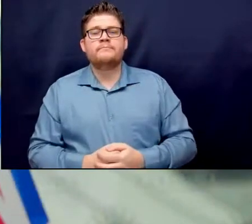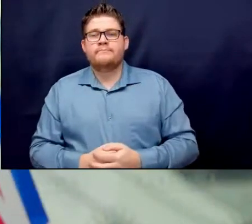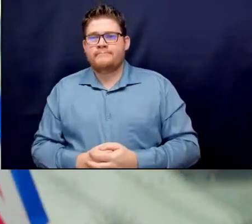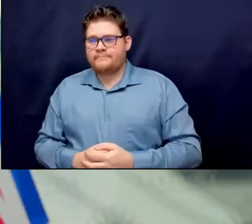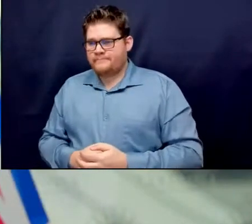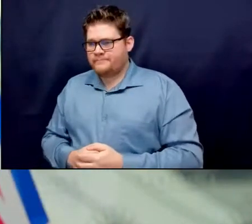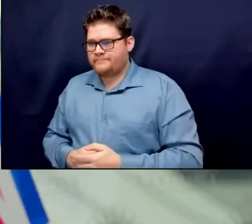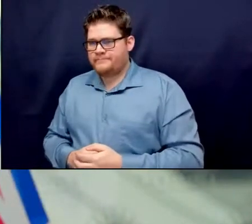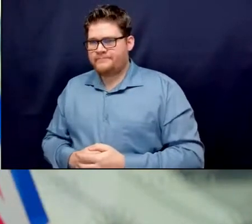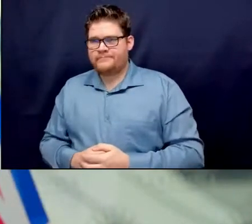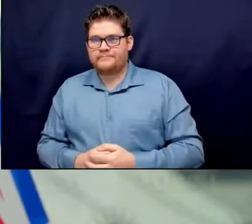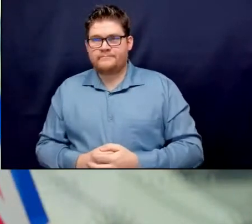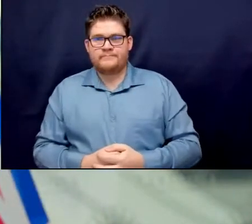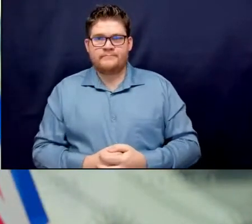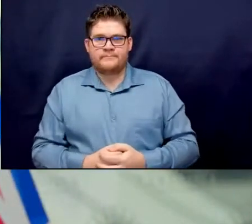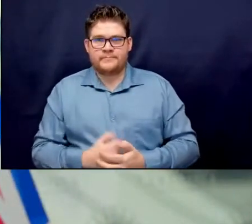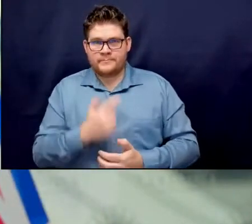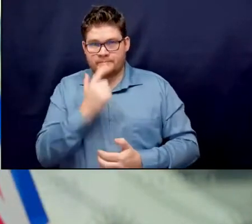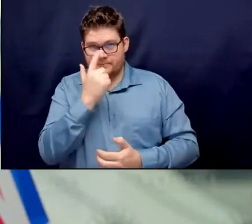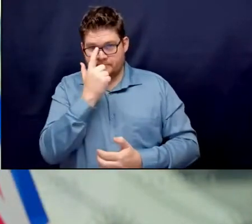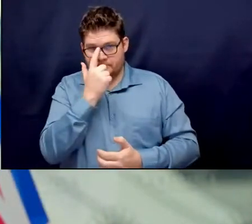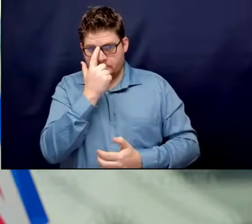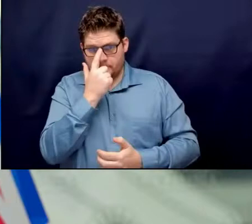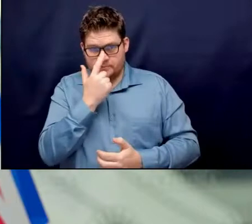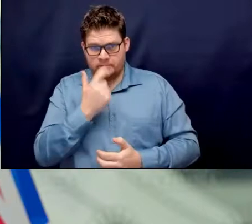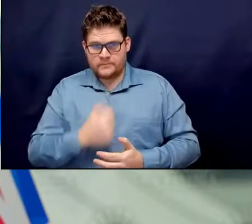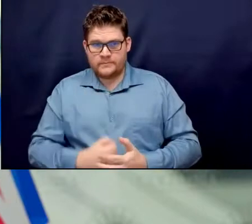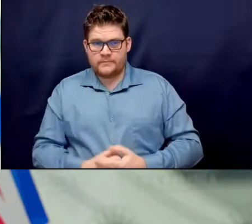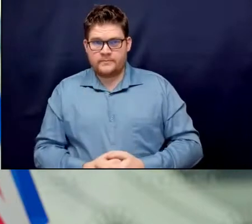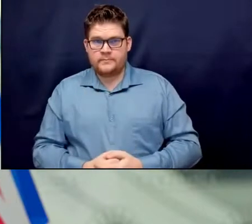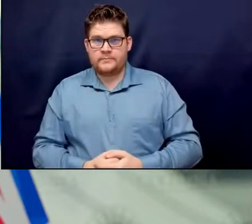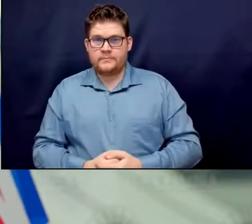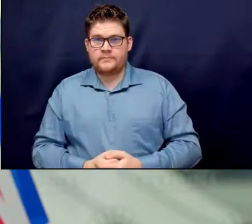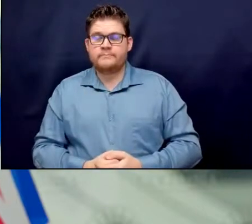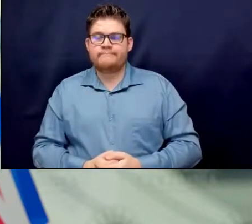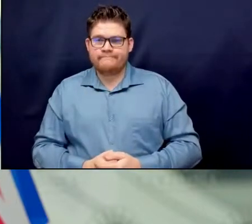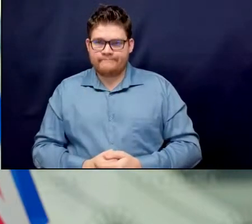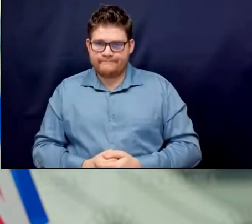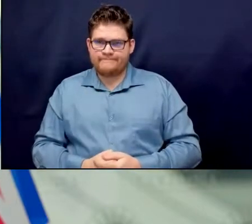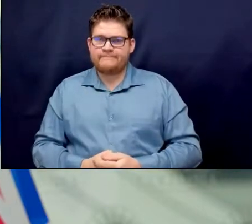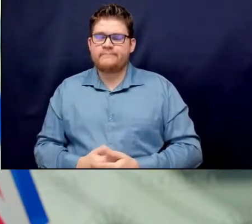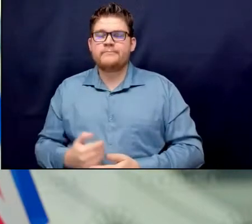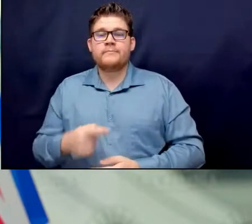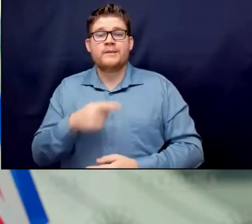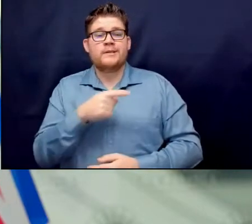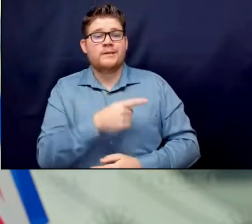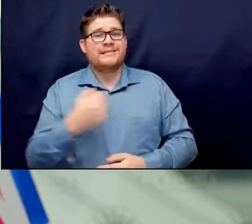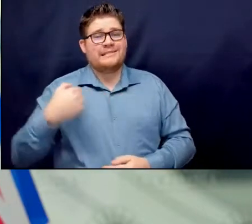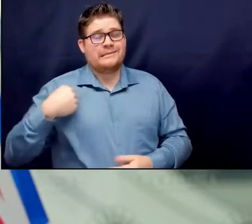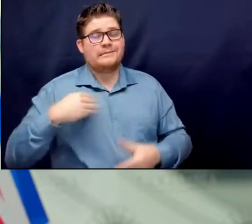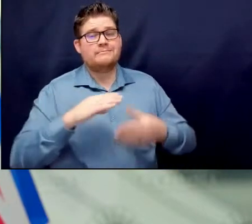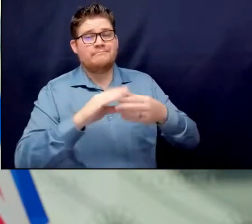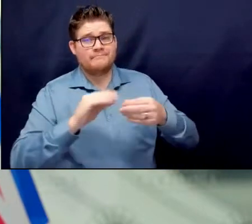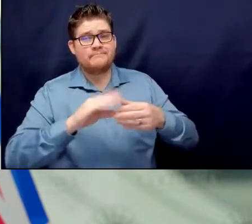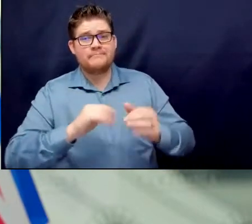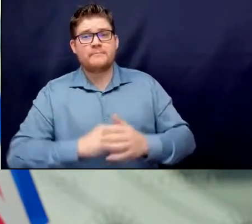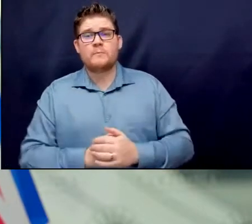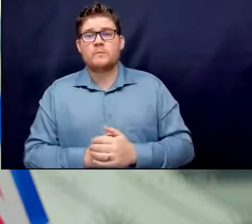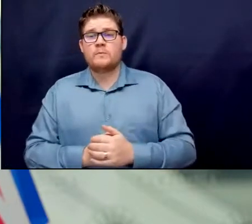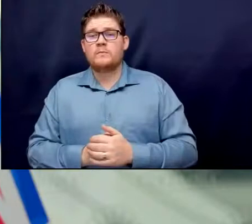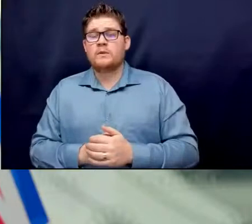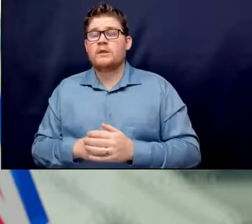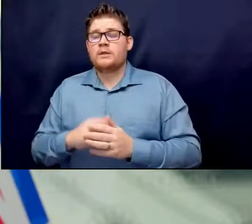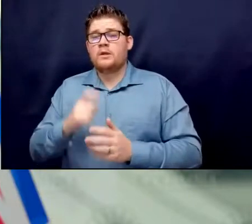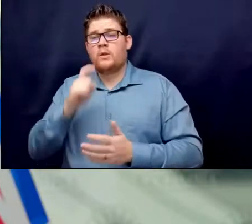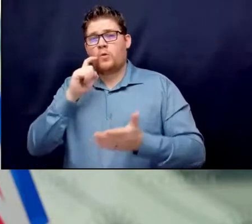people who walk in with other conditions with COVID-19, and Dr. Henry has spoken about this, affects things such as the cohorting